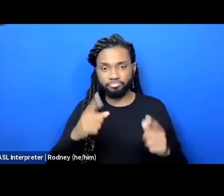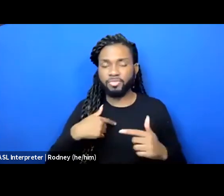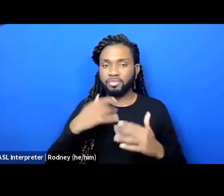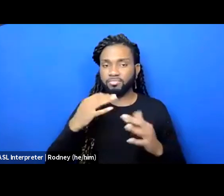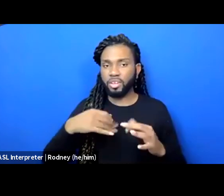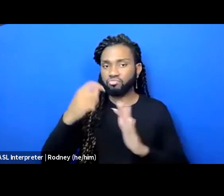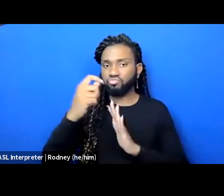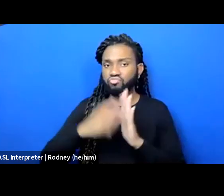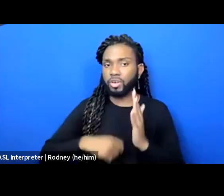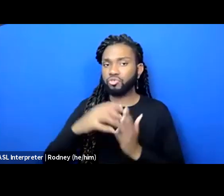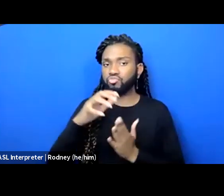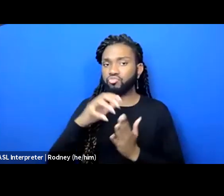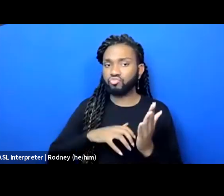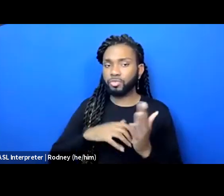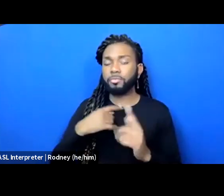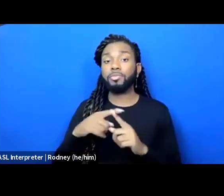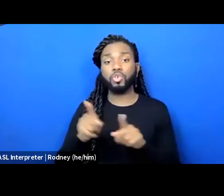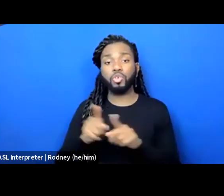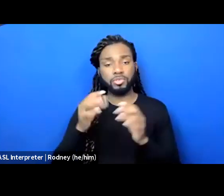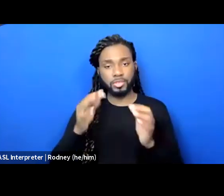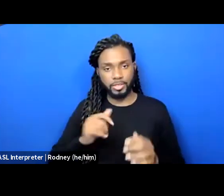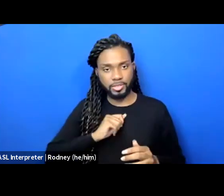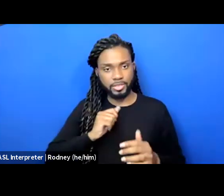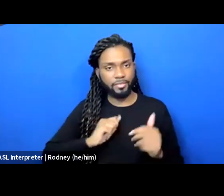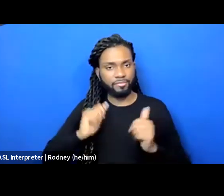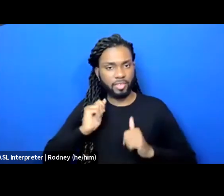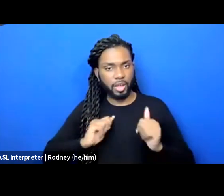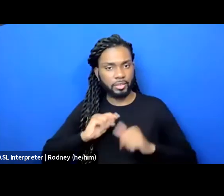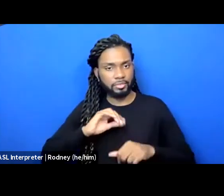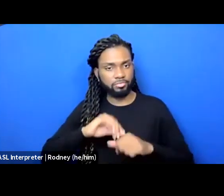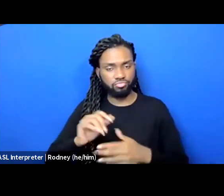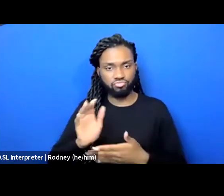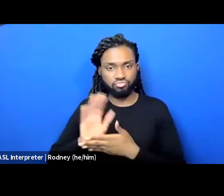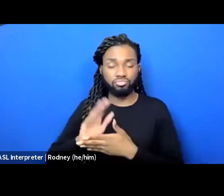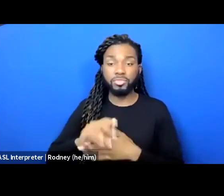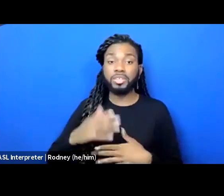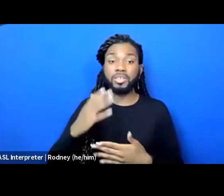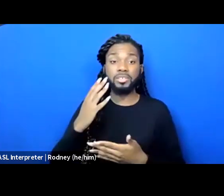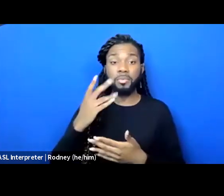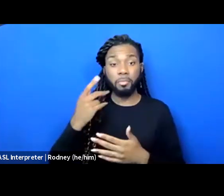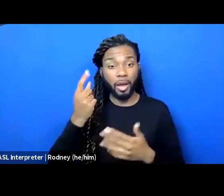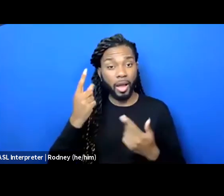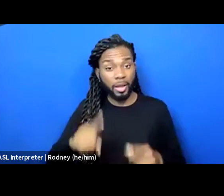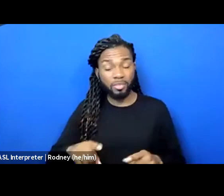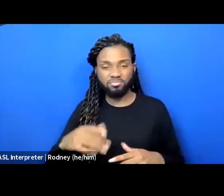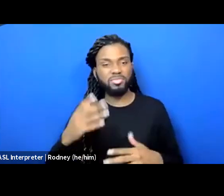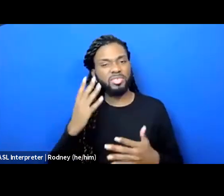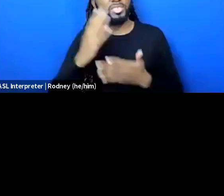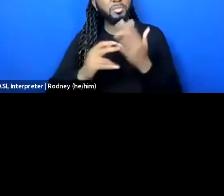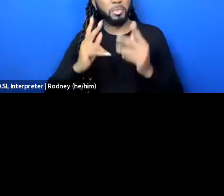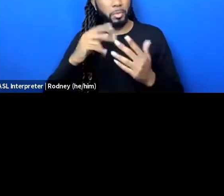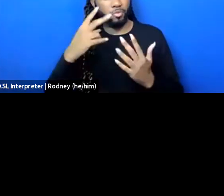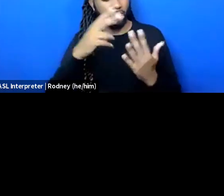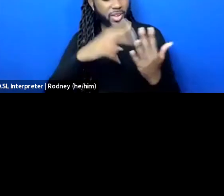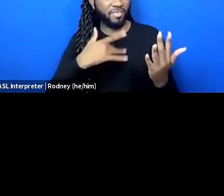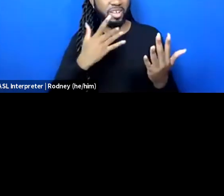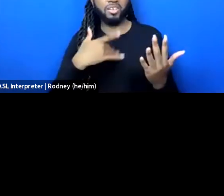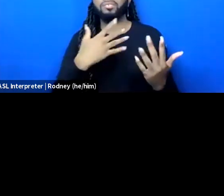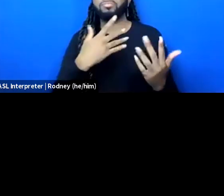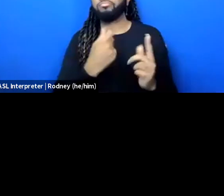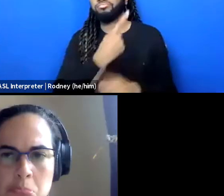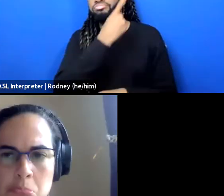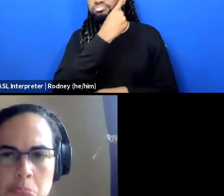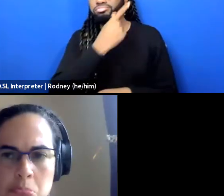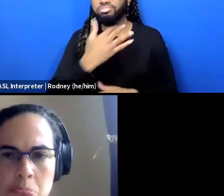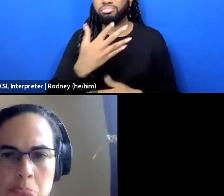and acted in a film about it. And when people read that script, they were like, that's so far-fetched. And then it happened. And then we had